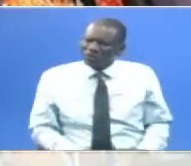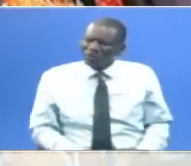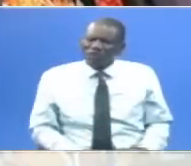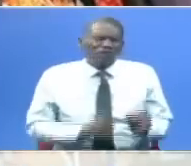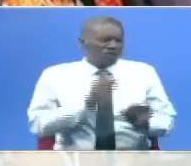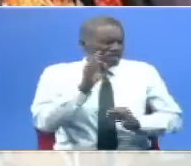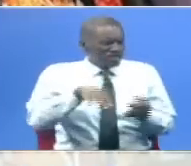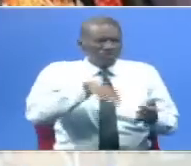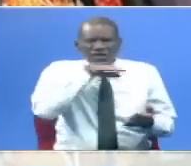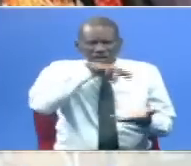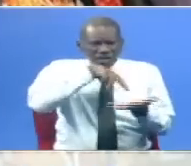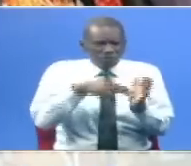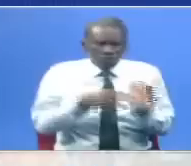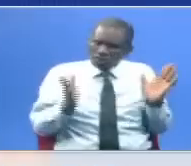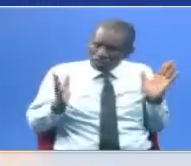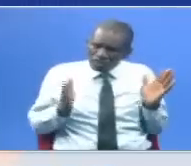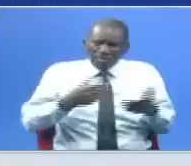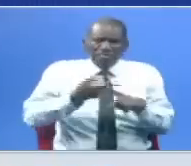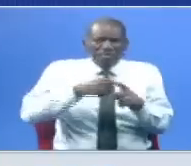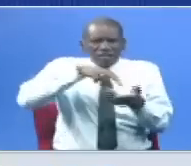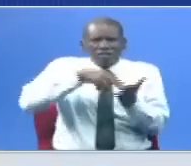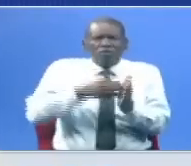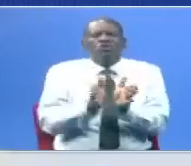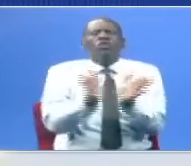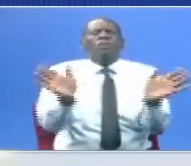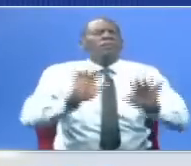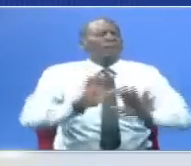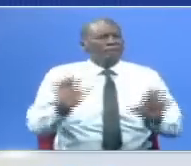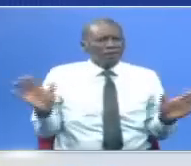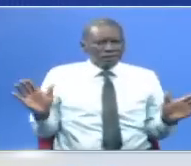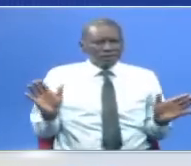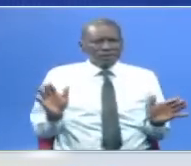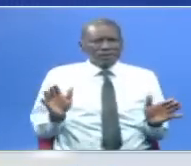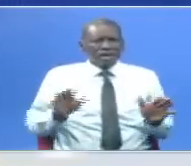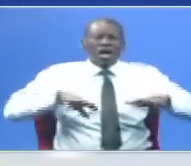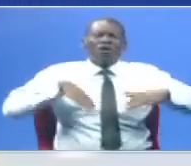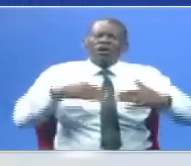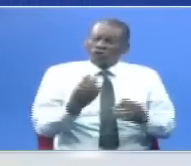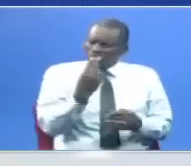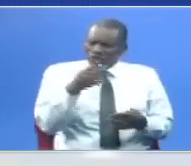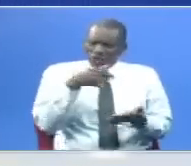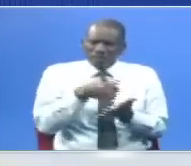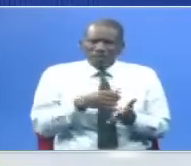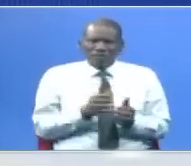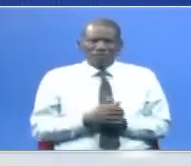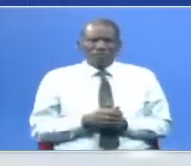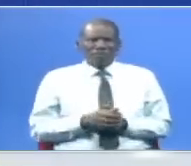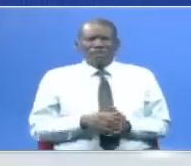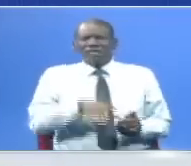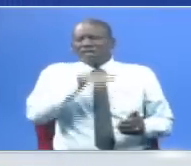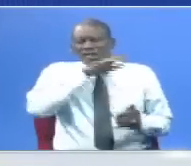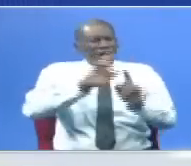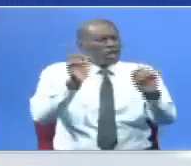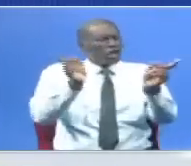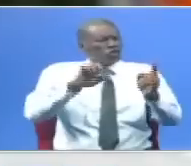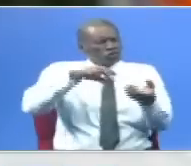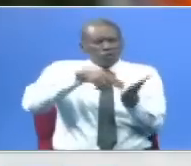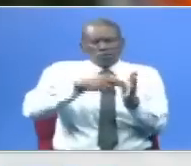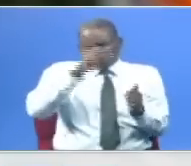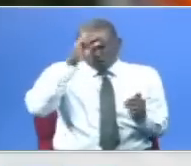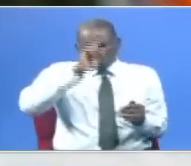Kama ni project ya wanai? Ama ni namna gani? Raila sio project ya